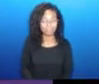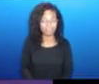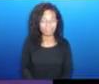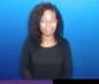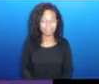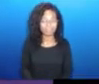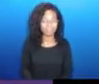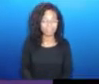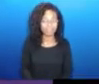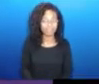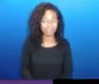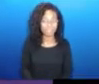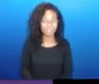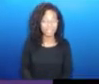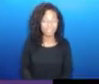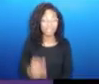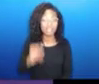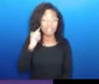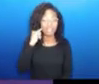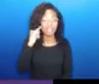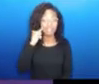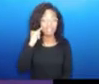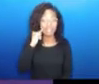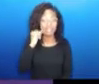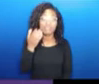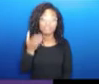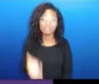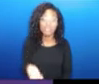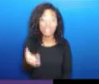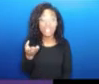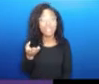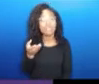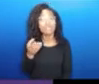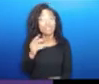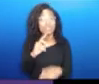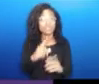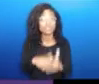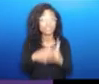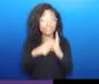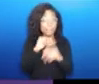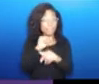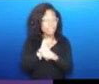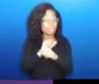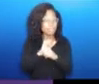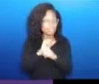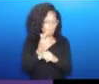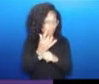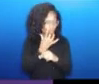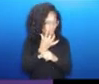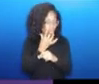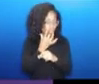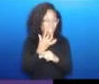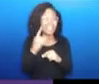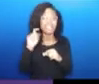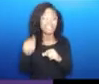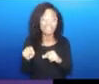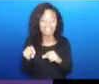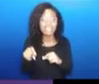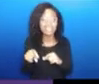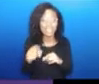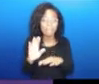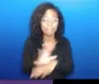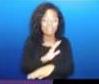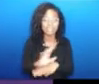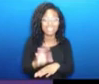For those who are entrepreneurs, you need to meet with a business and a financial advisor